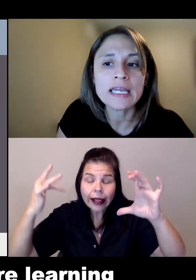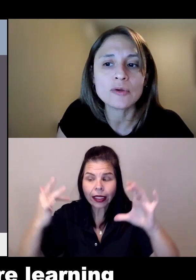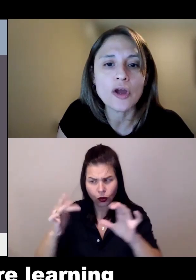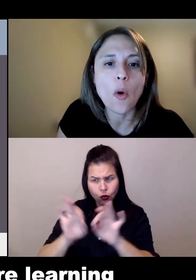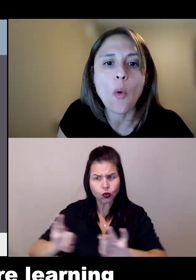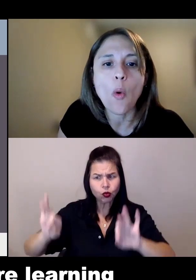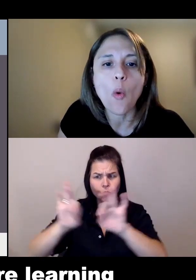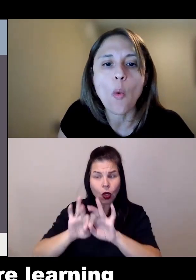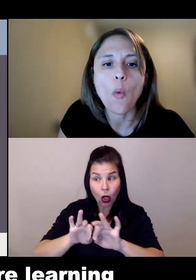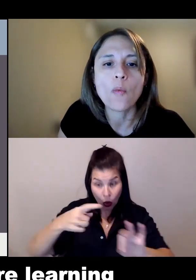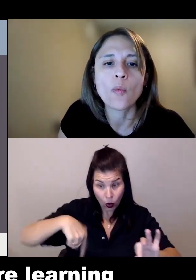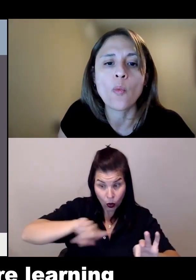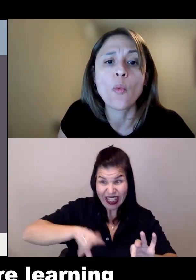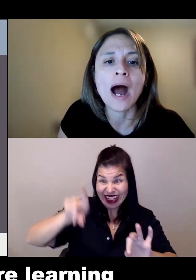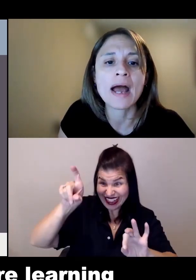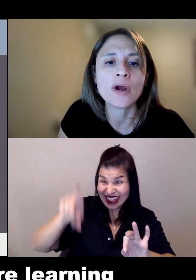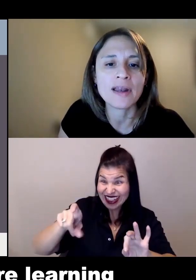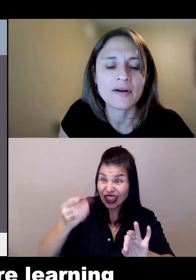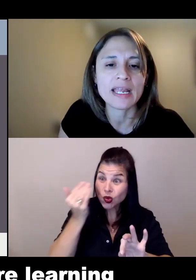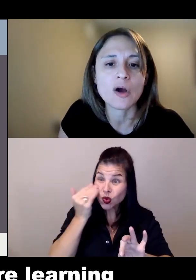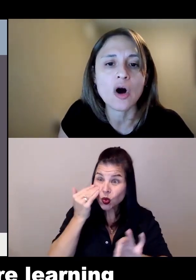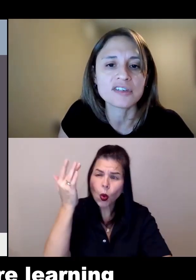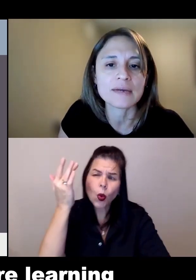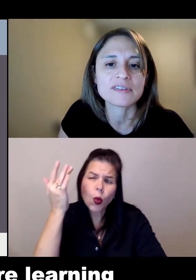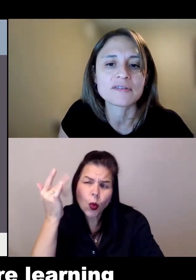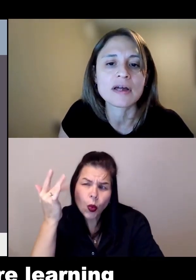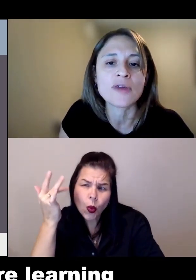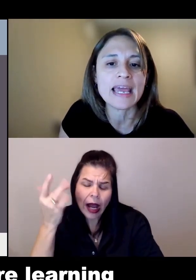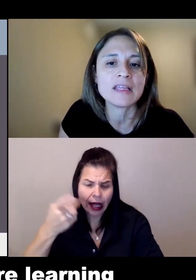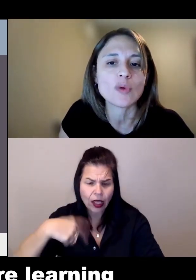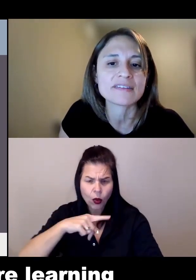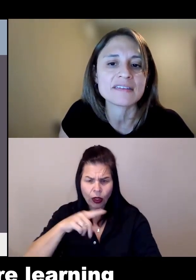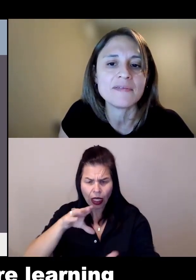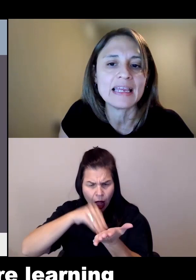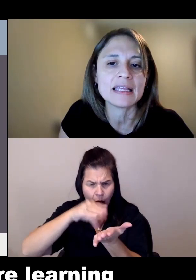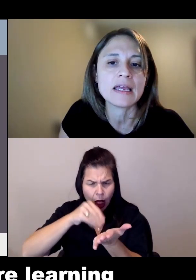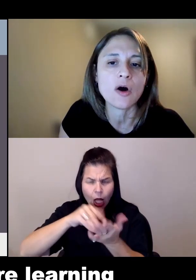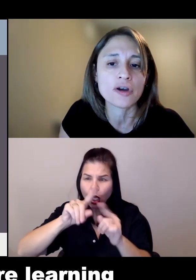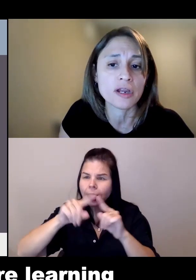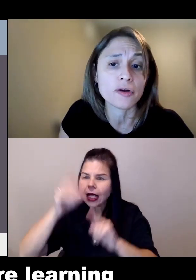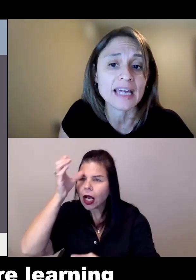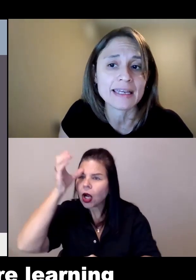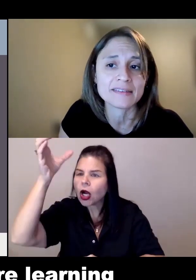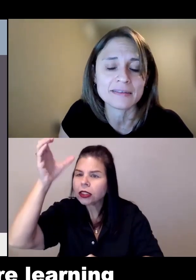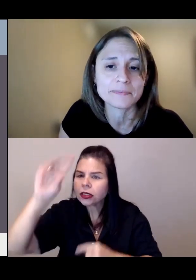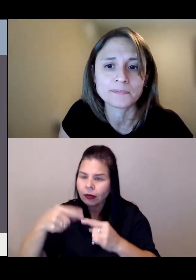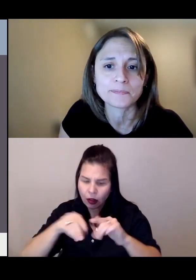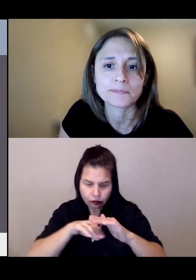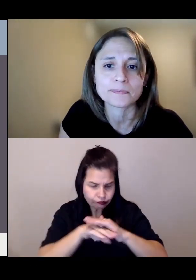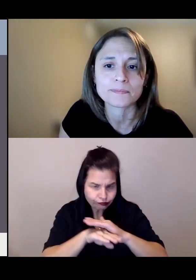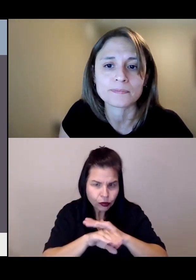all need to know why we're learning concepts related to accessibility or